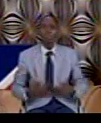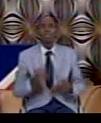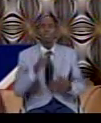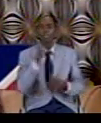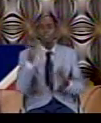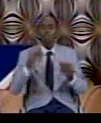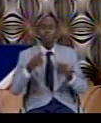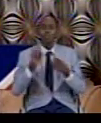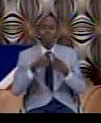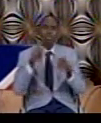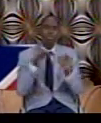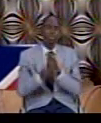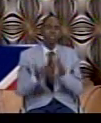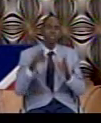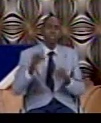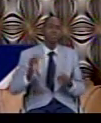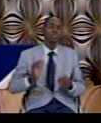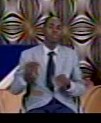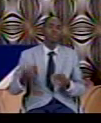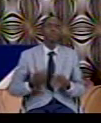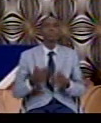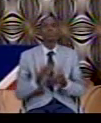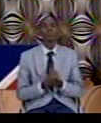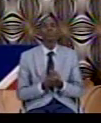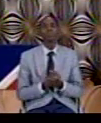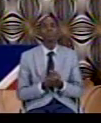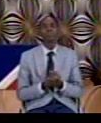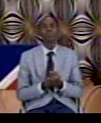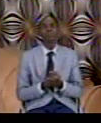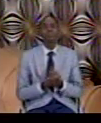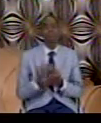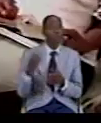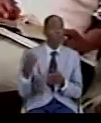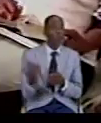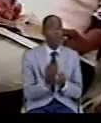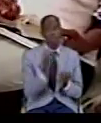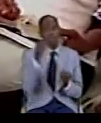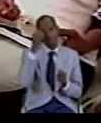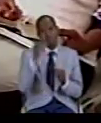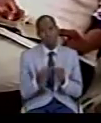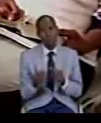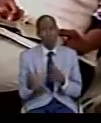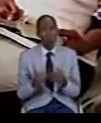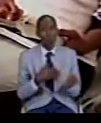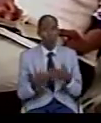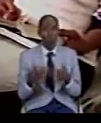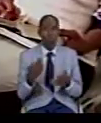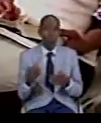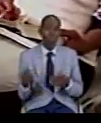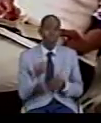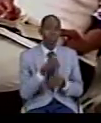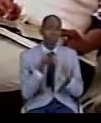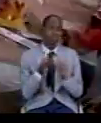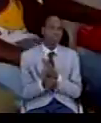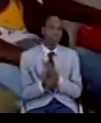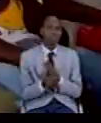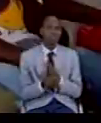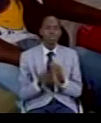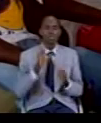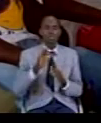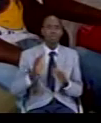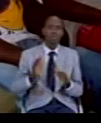not able to kill the soul. Always remember, whatever they kill, Your